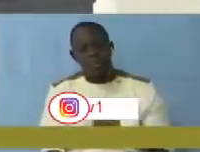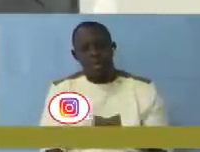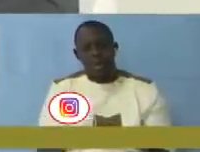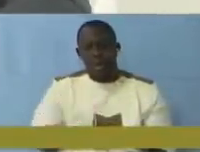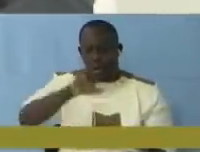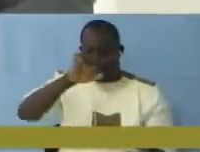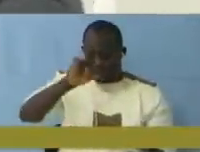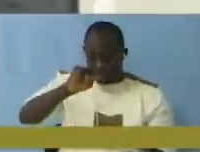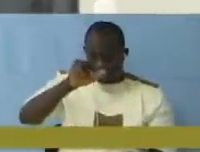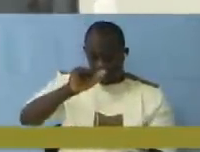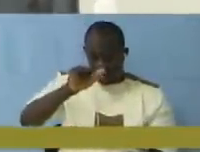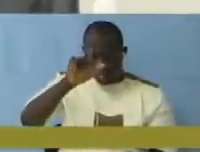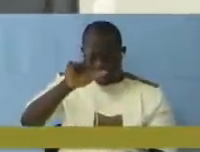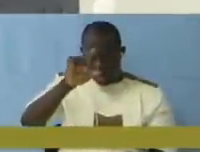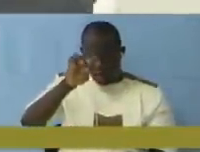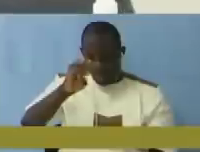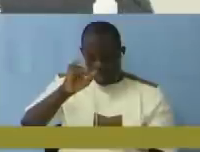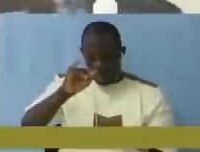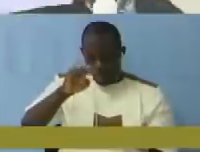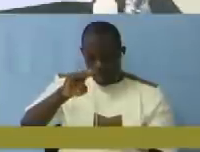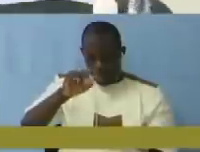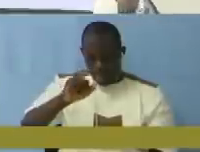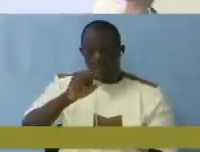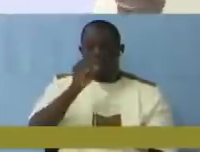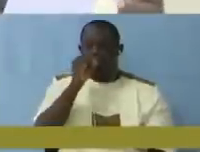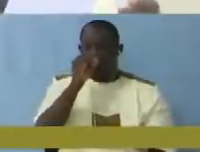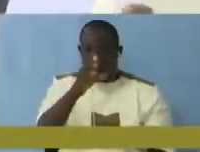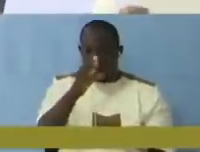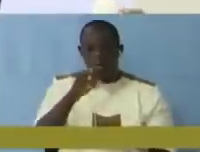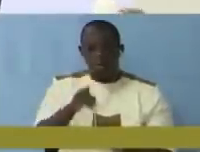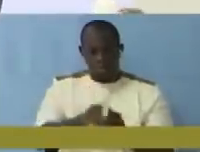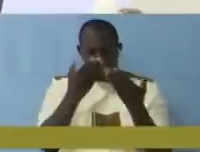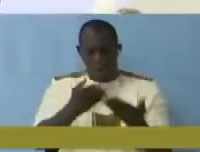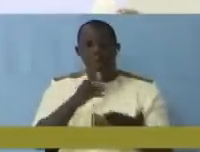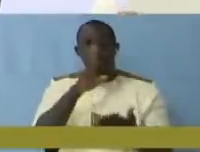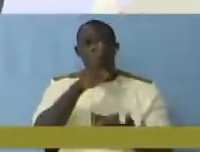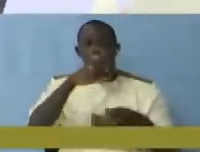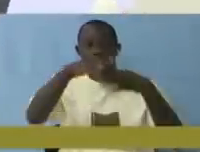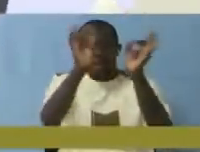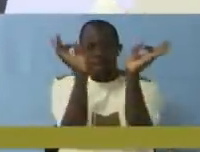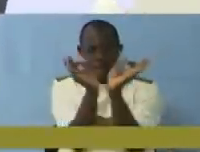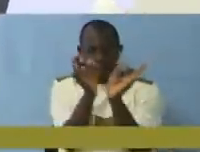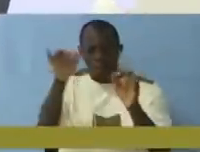Salmina said the arresting team was as follows.